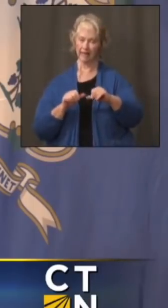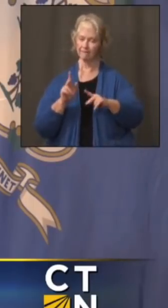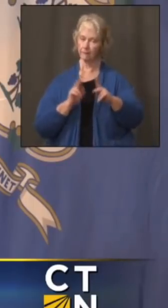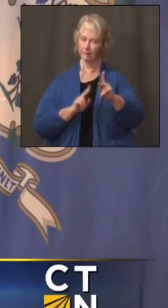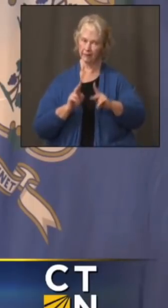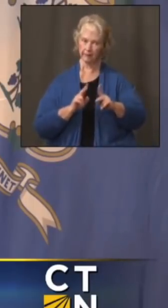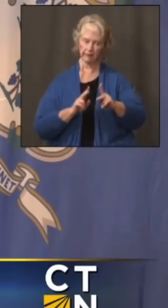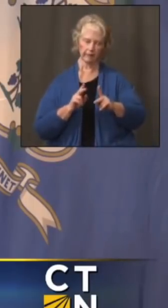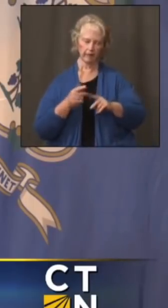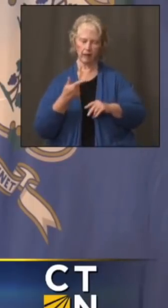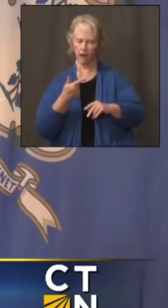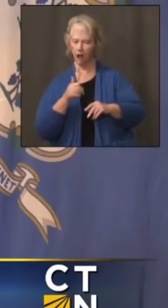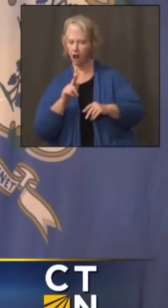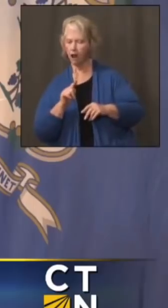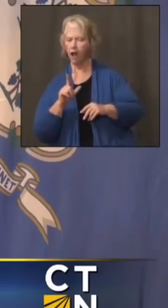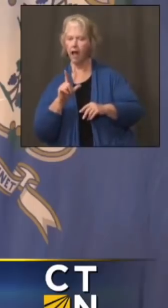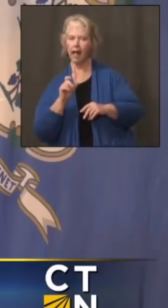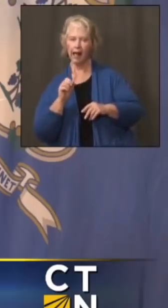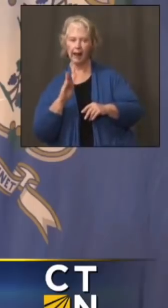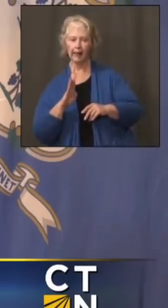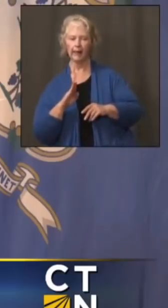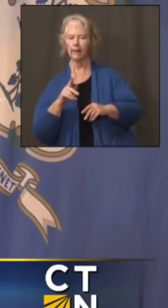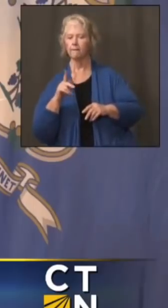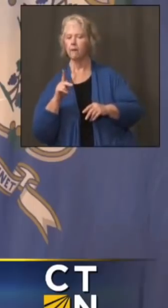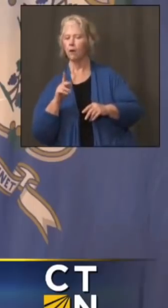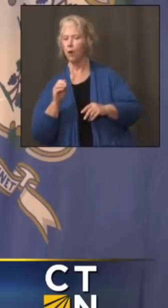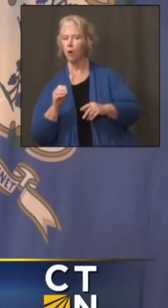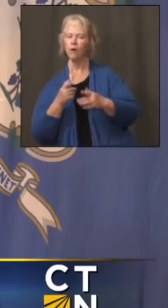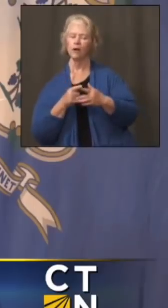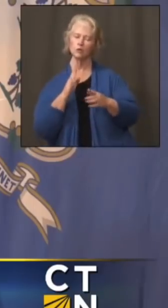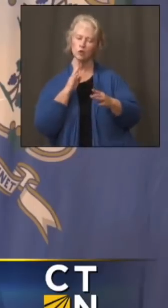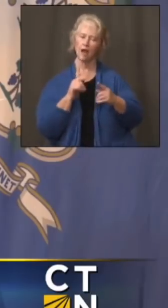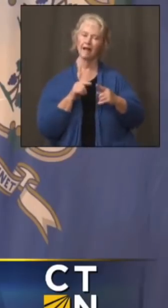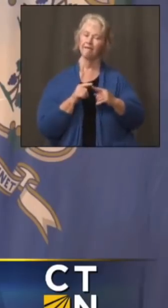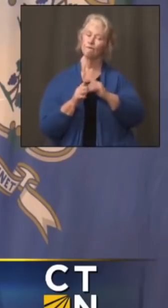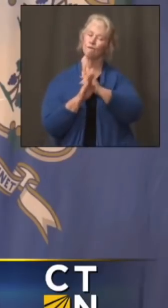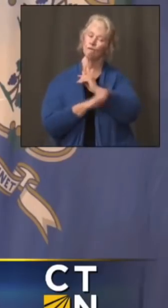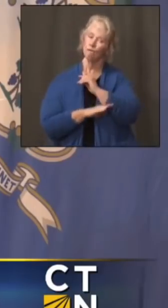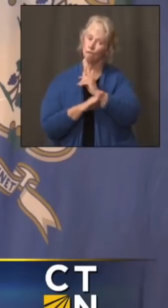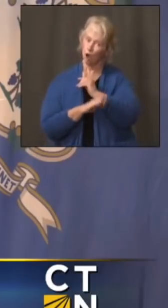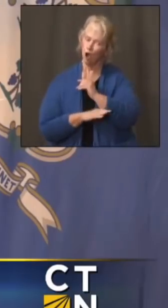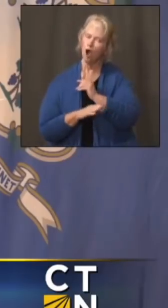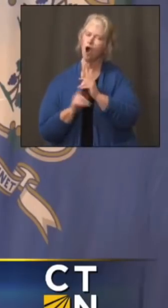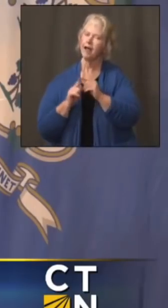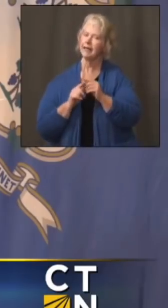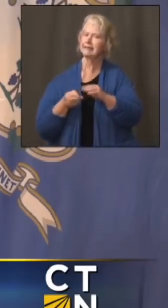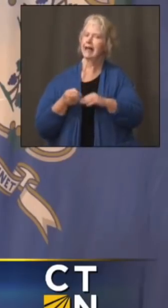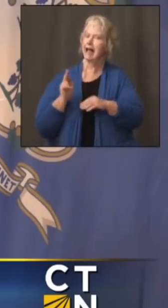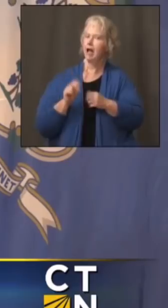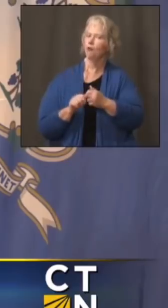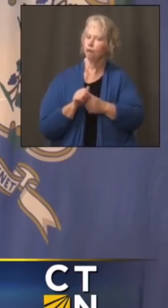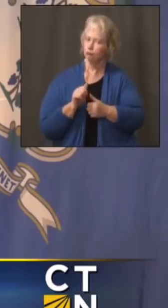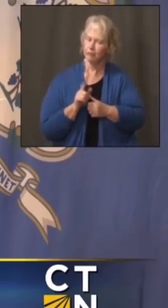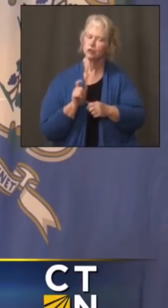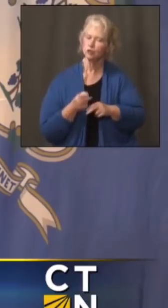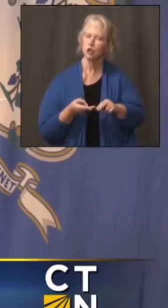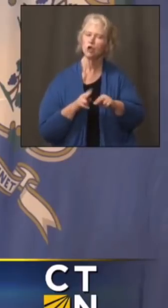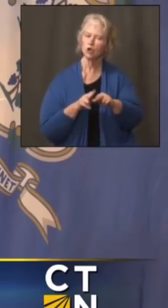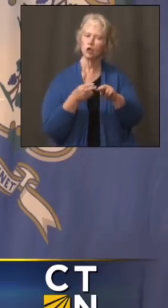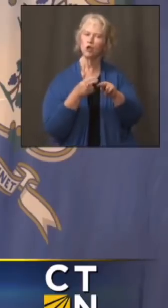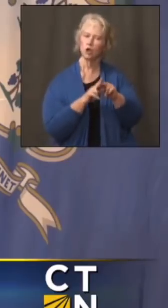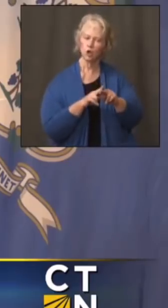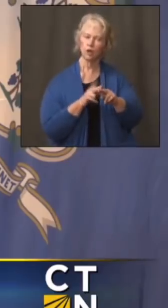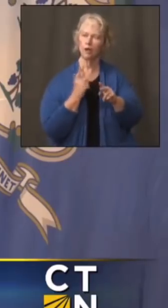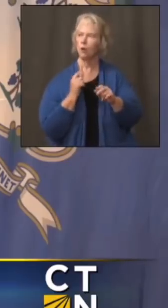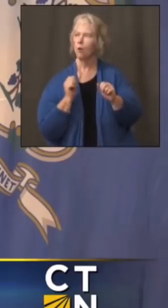months, Gottlieb and Co., et cetera, talking about the possibility of fall being a riskier time and some uptick, probably related to